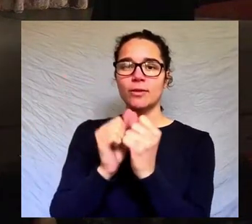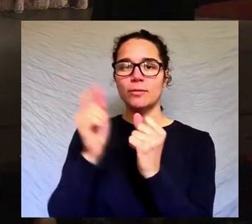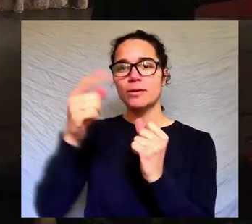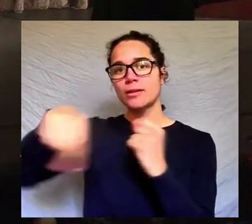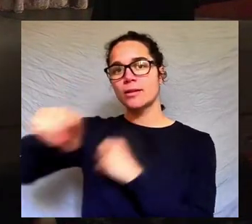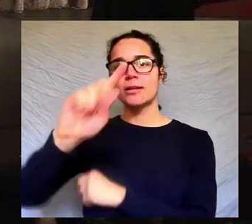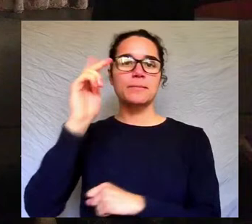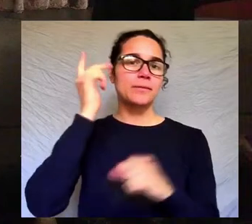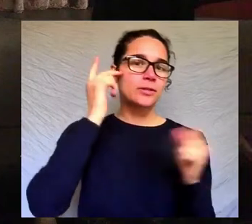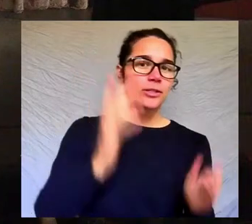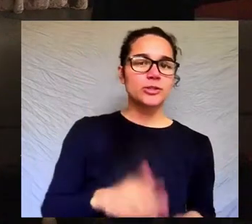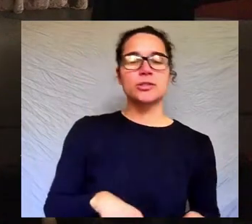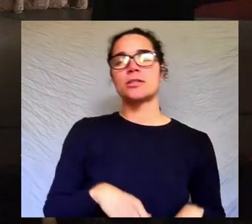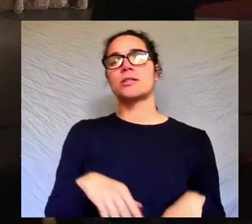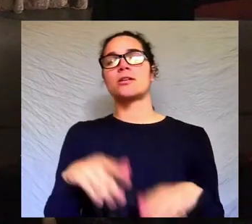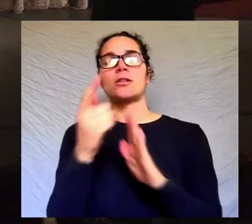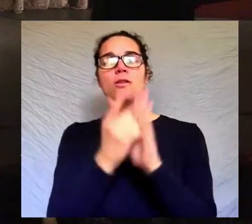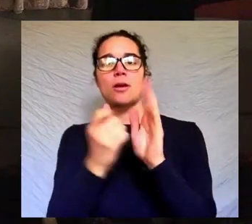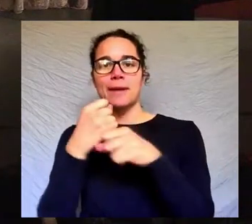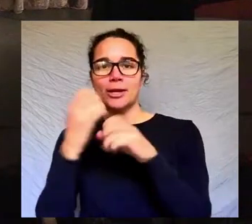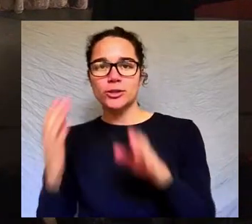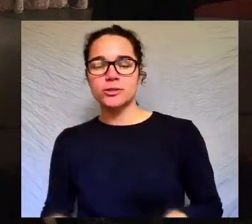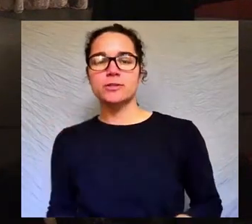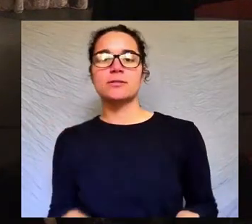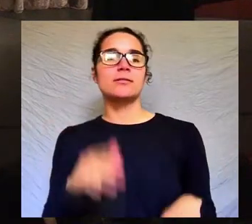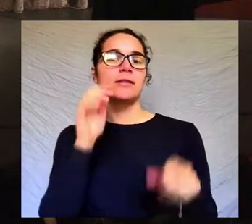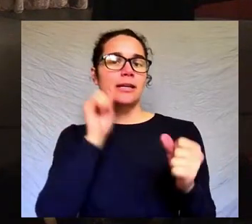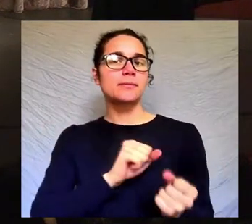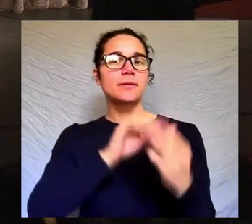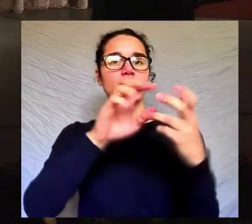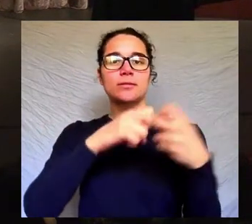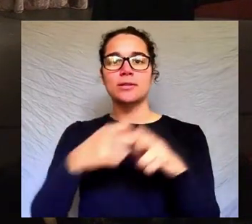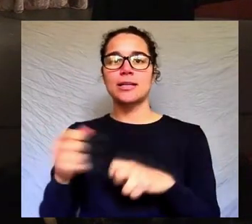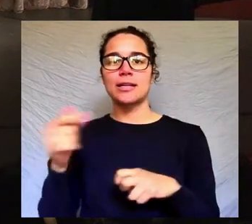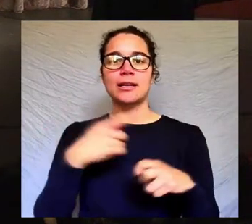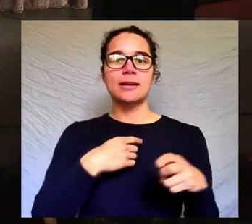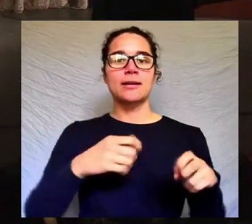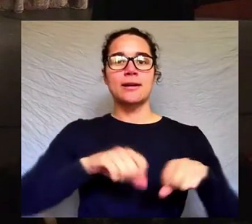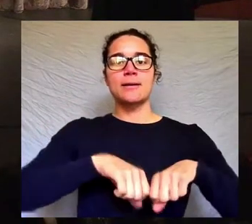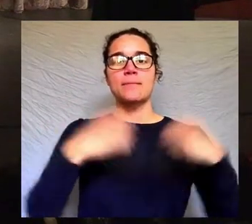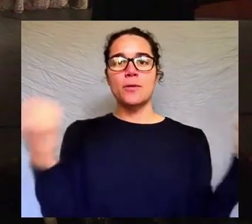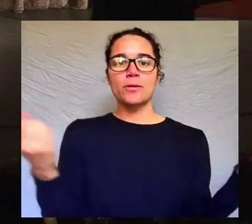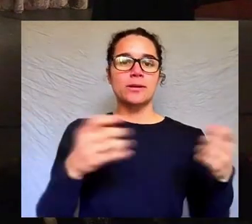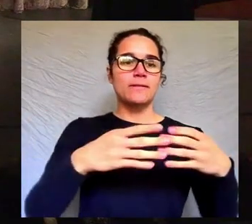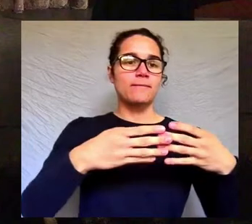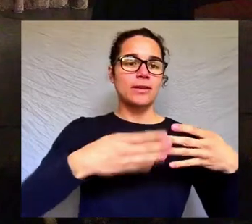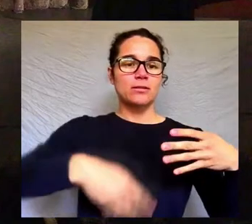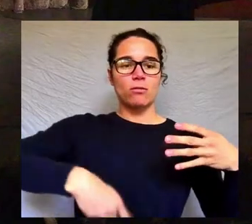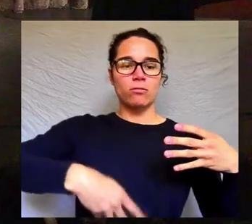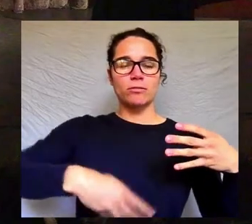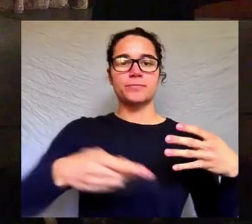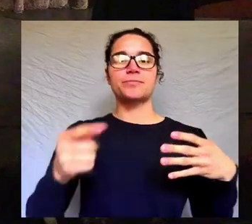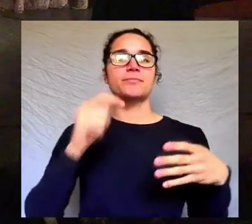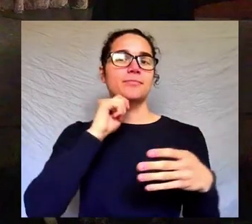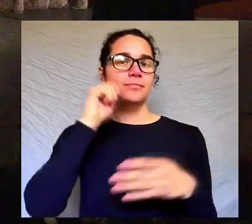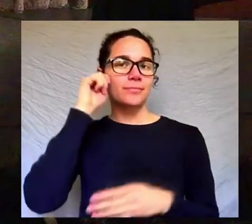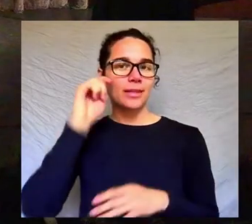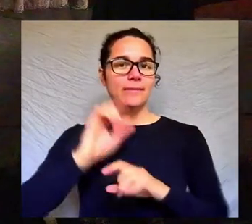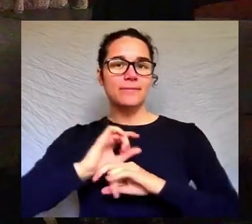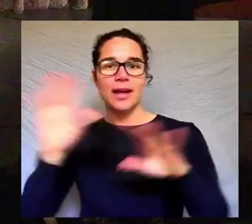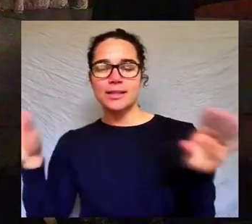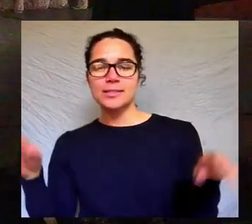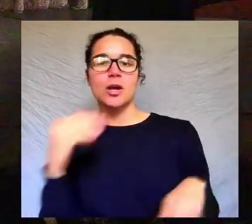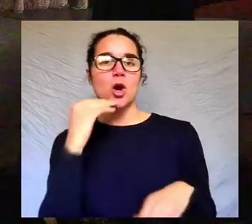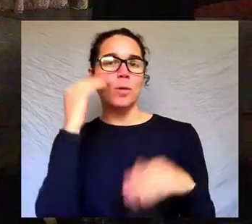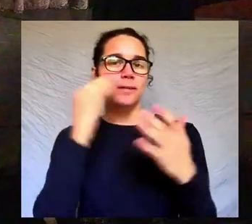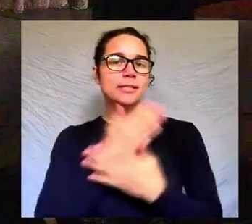broken fences, teen homelessness, and gun violence. Along the way, the students come to understand the civic landscape of